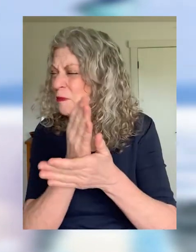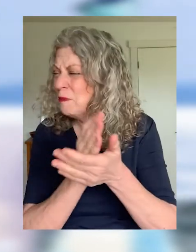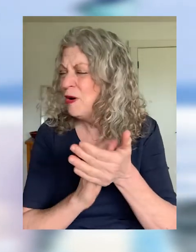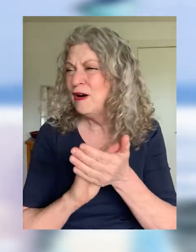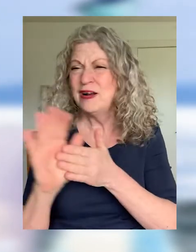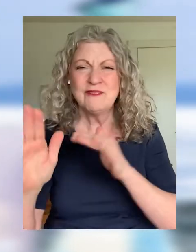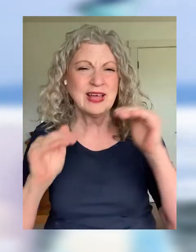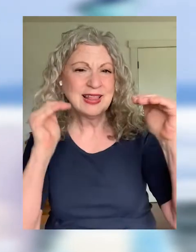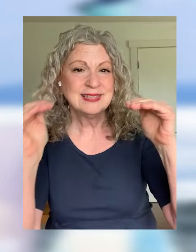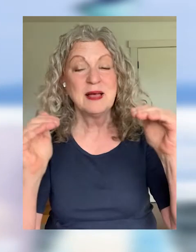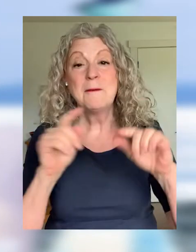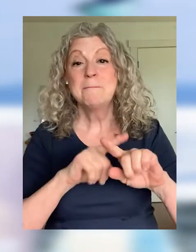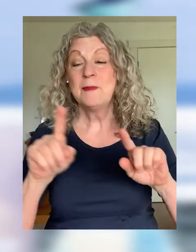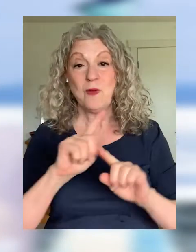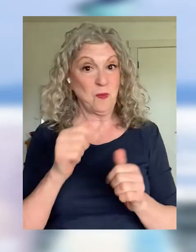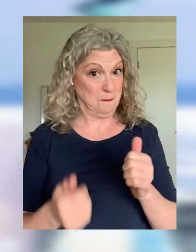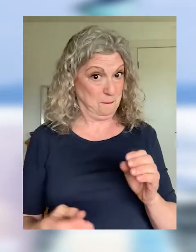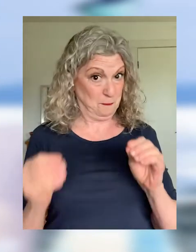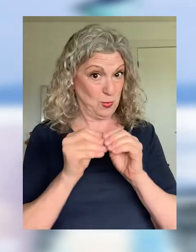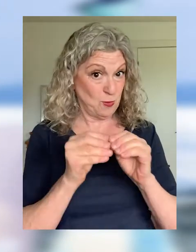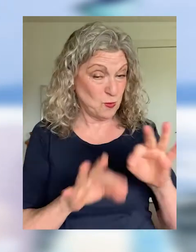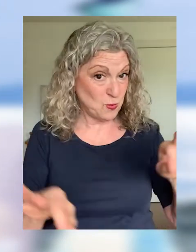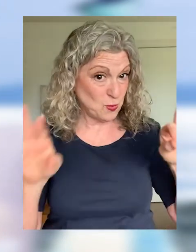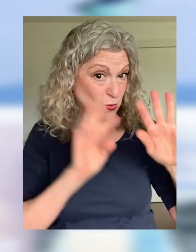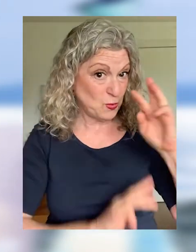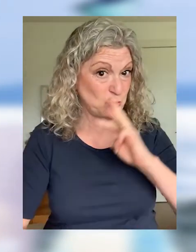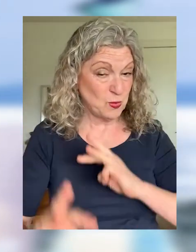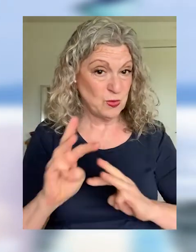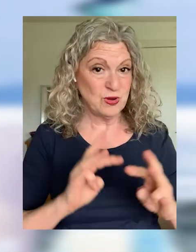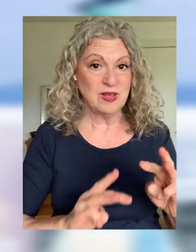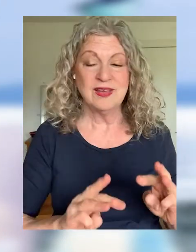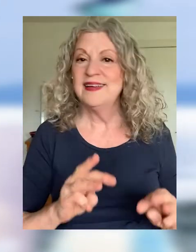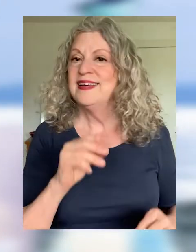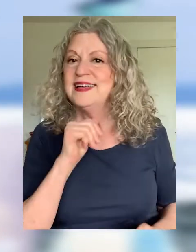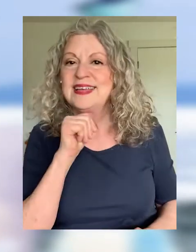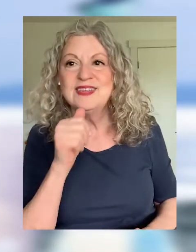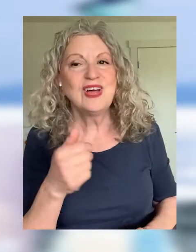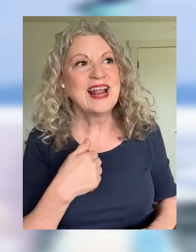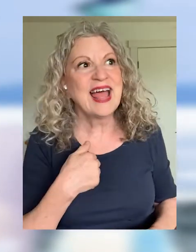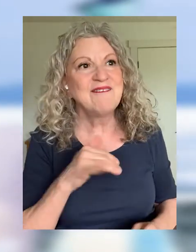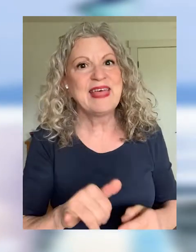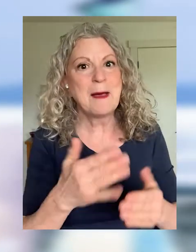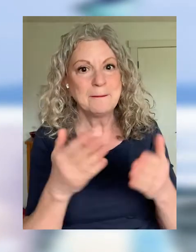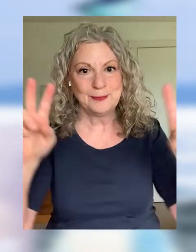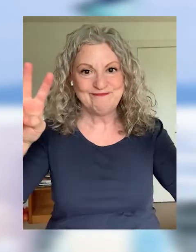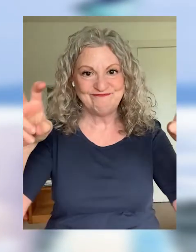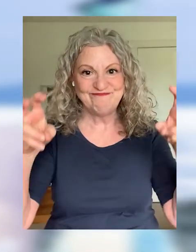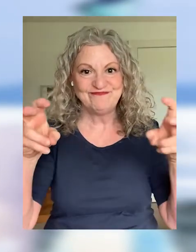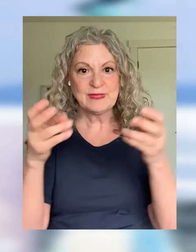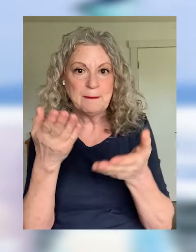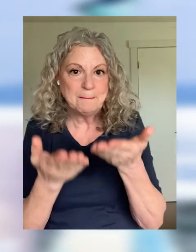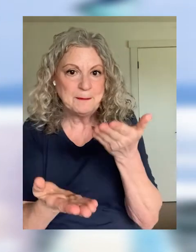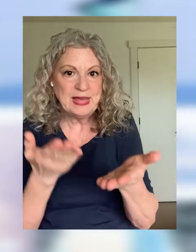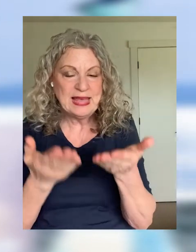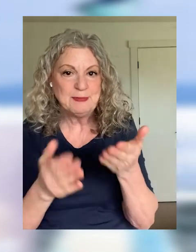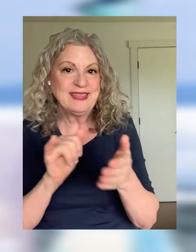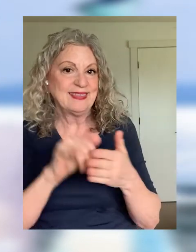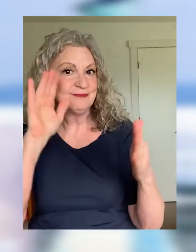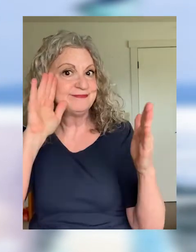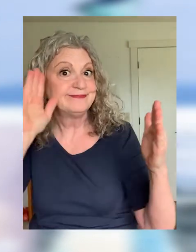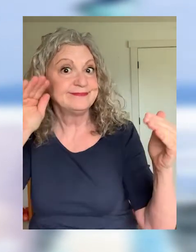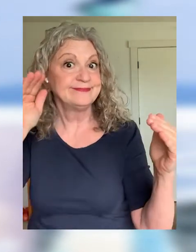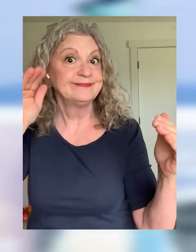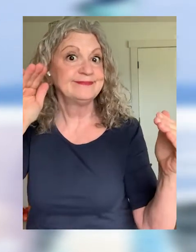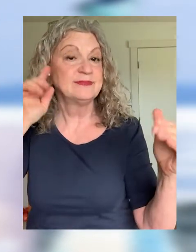it. But what I worry about more is the painful lack of that maybe, that anticipation of a